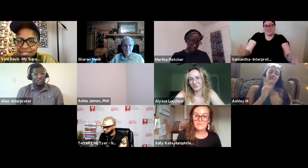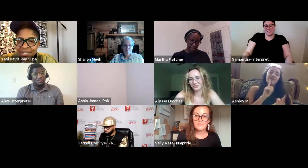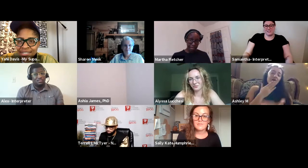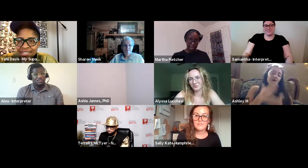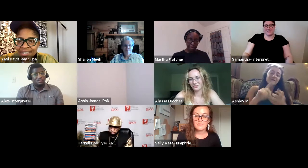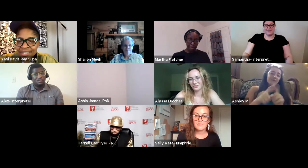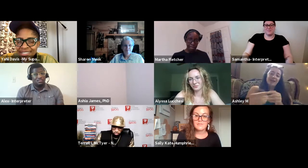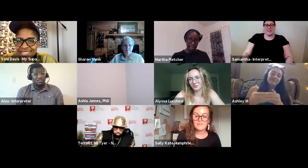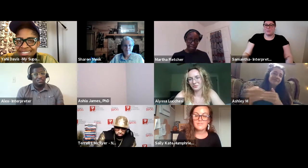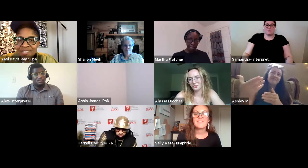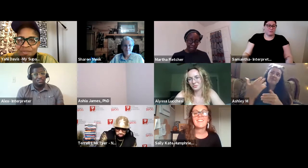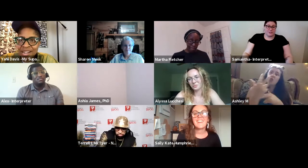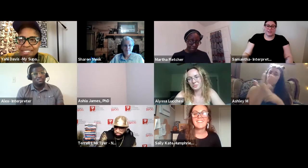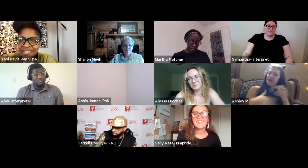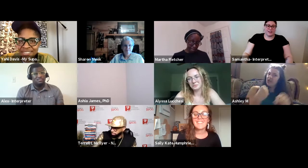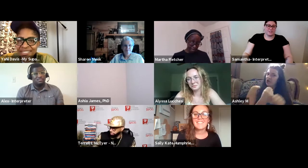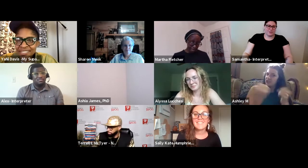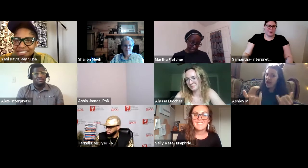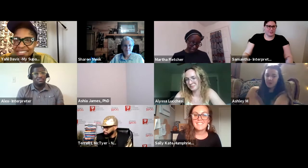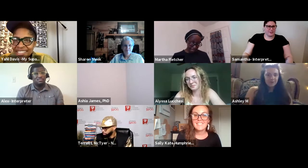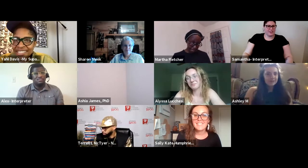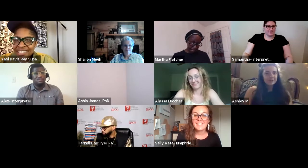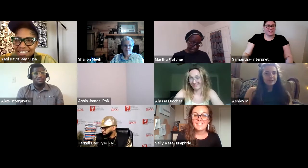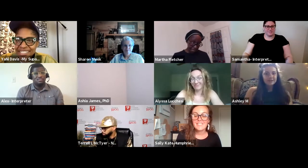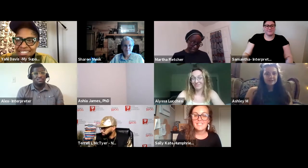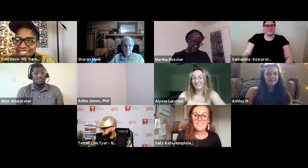the rest is history. And we've been really good friends for